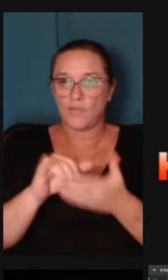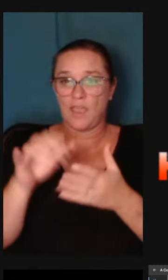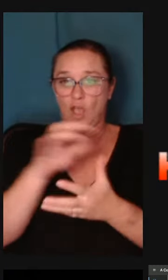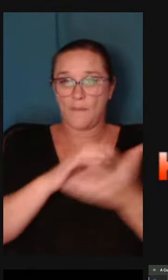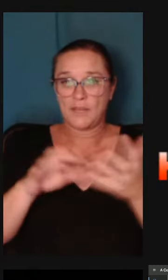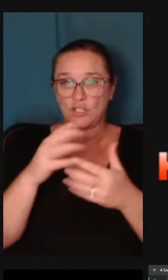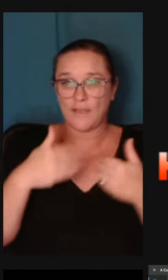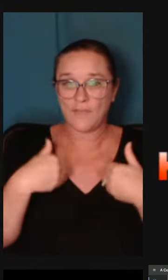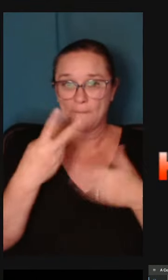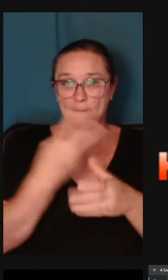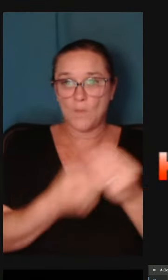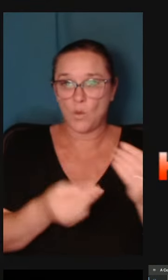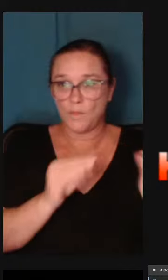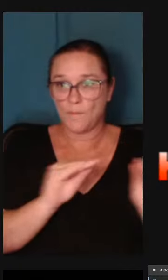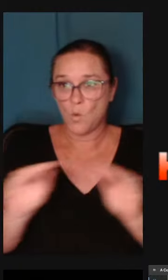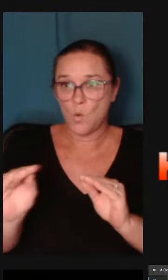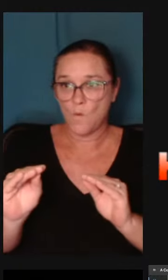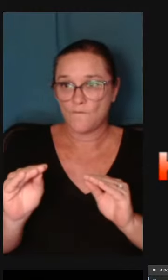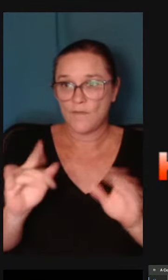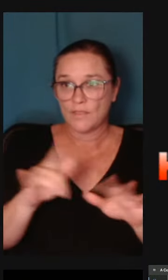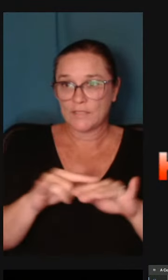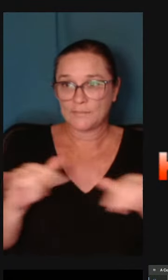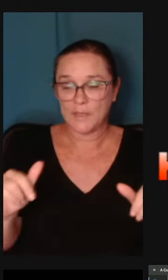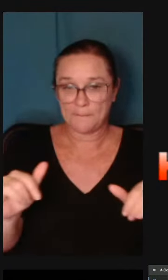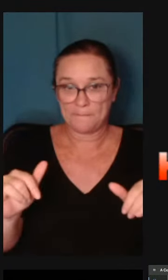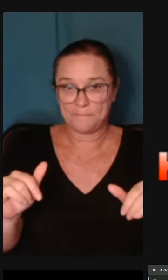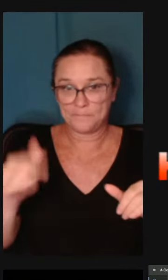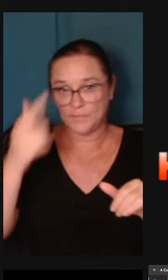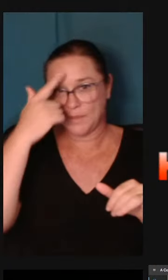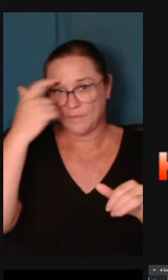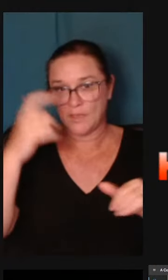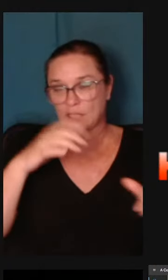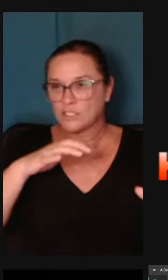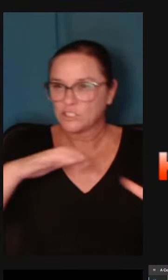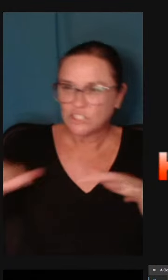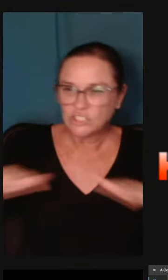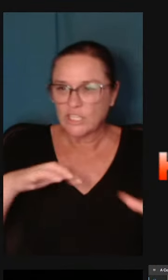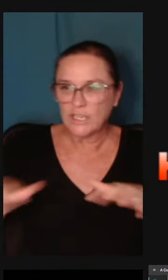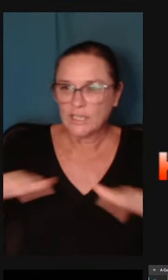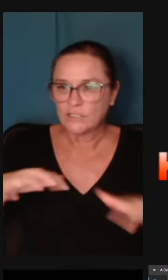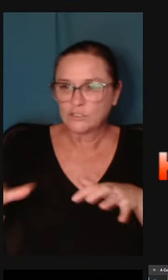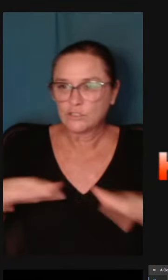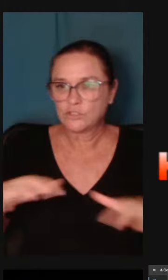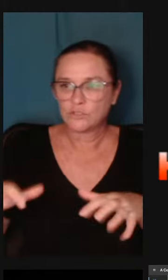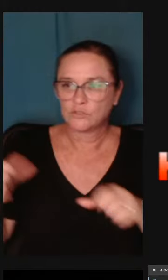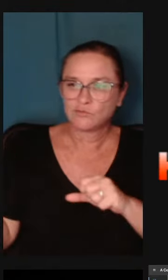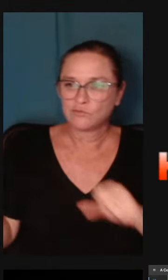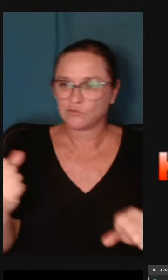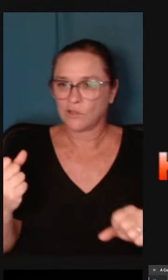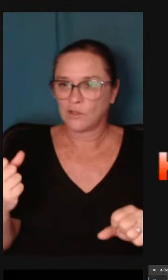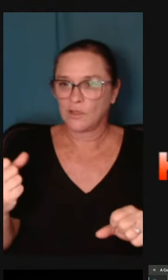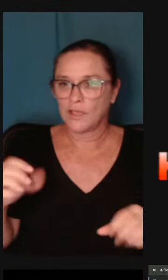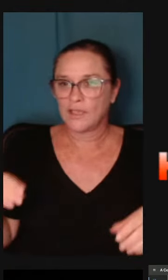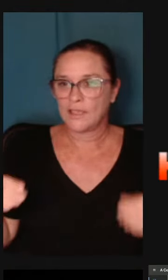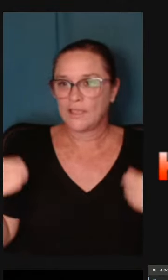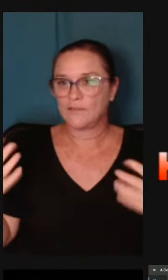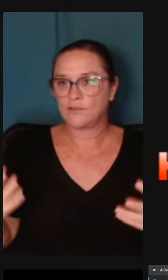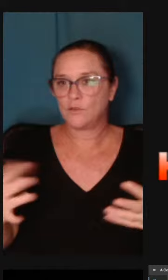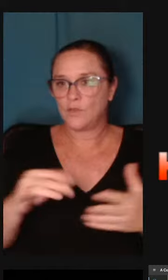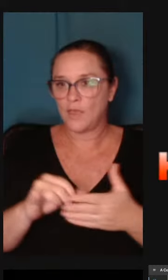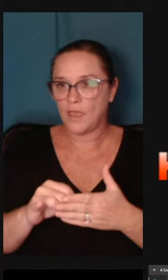both move at the same time, because the shaking was so violent, is what gives you this combined signal that gives you a